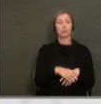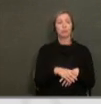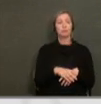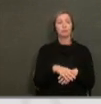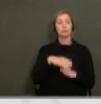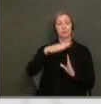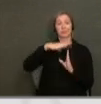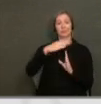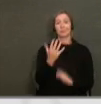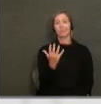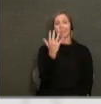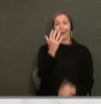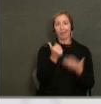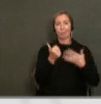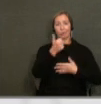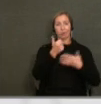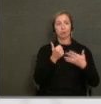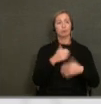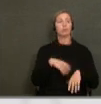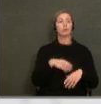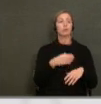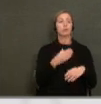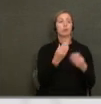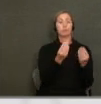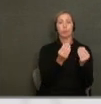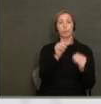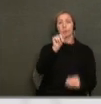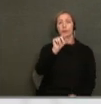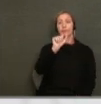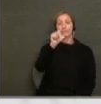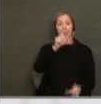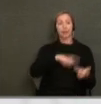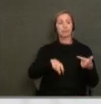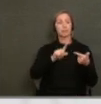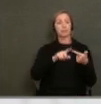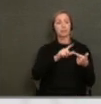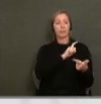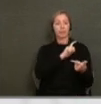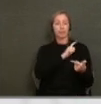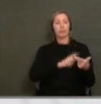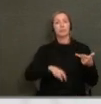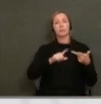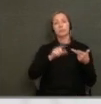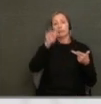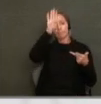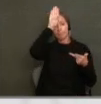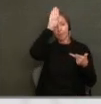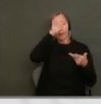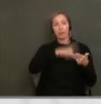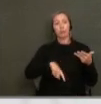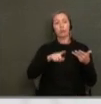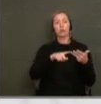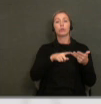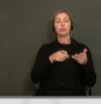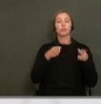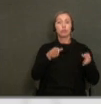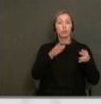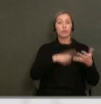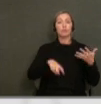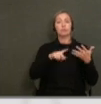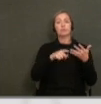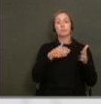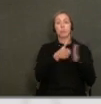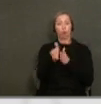five priorities, property tax relief, police, fire and EMS, streets, parks and recreation. On